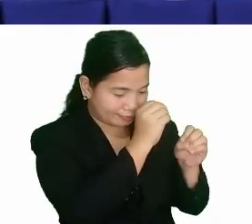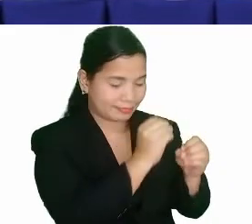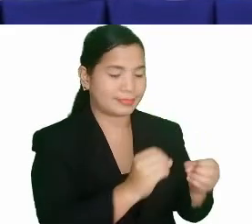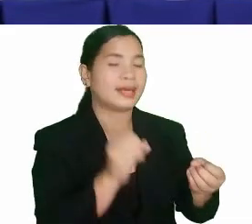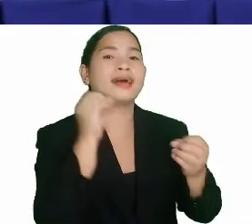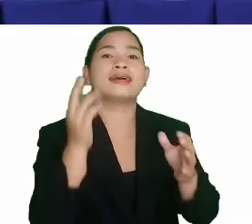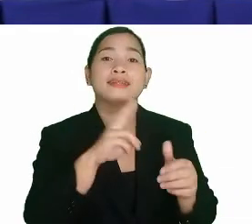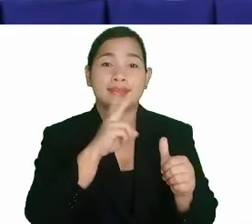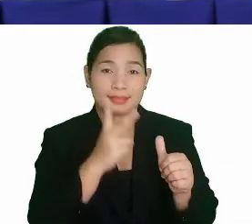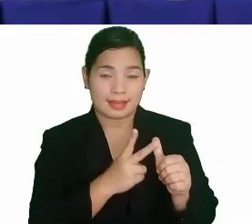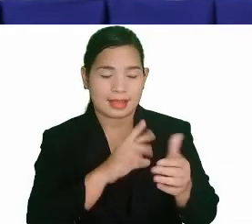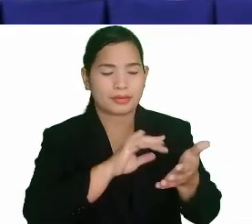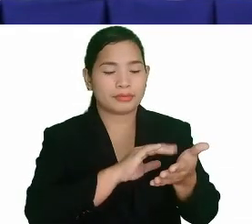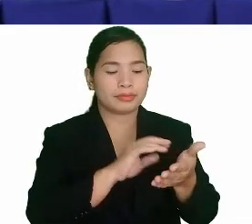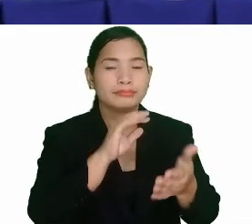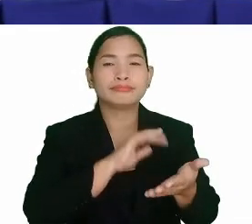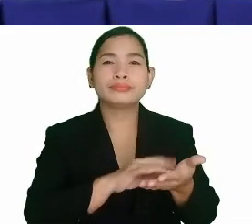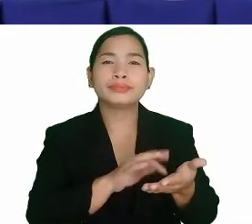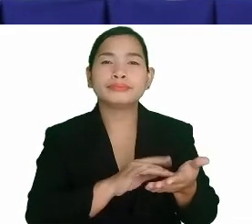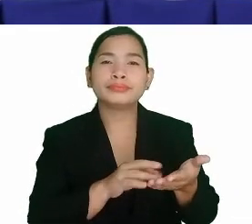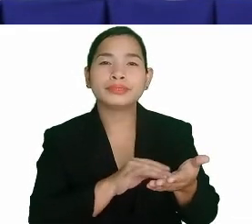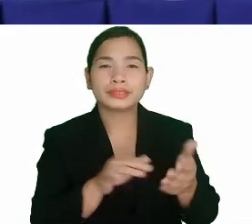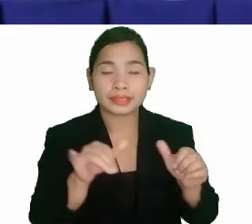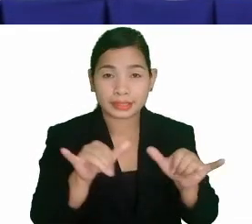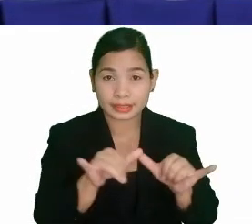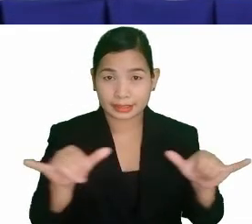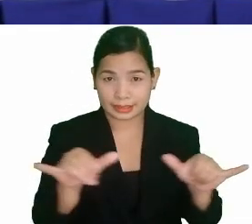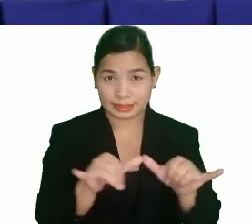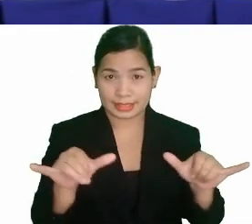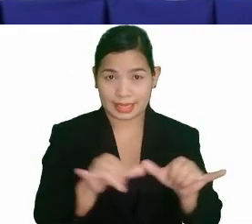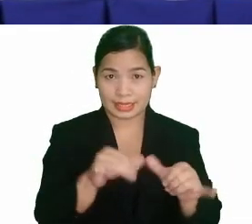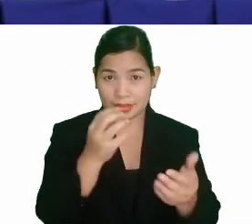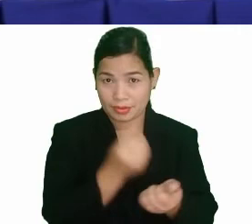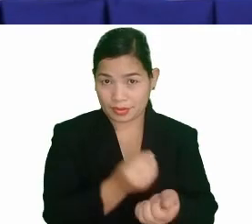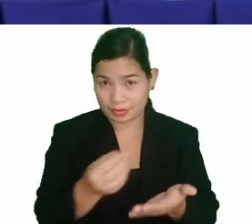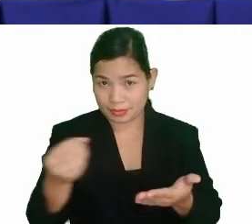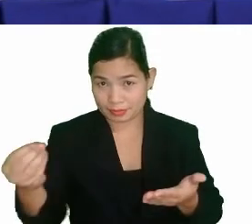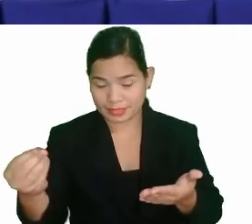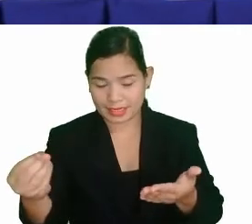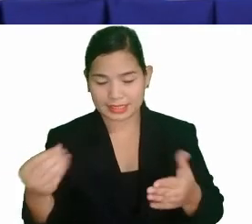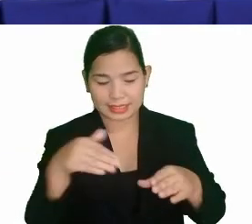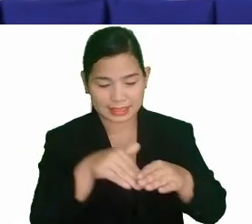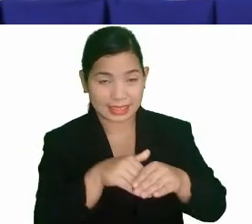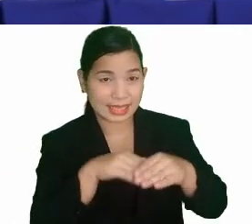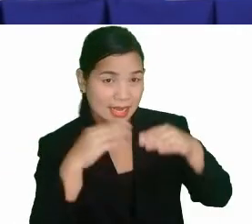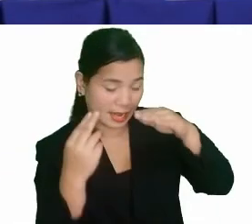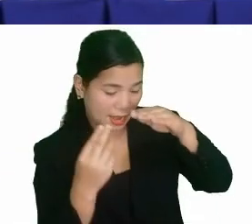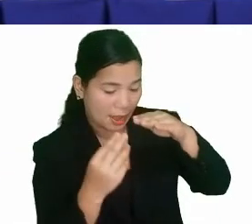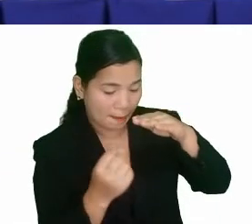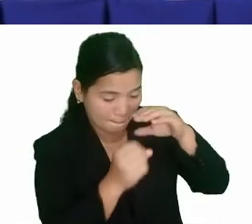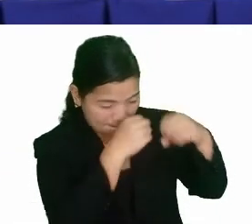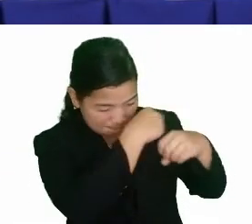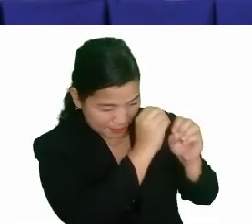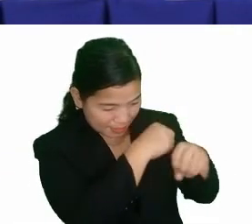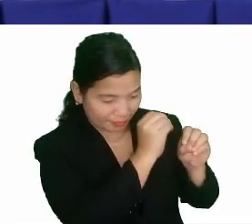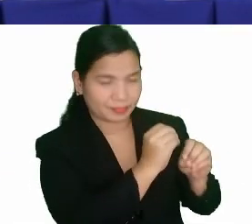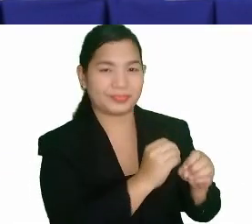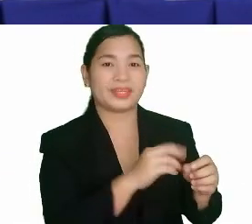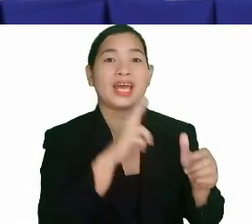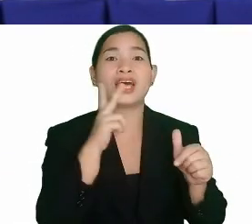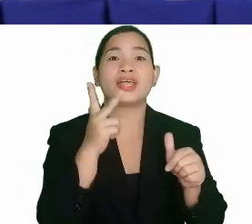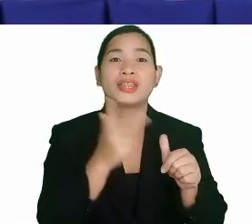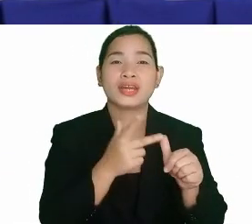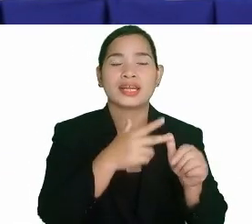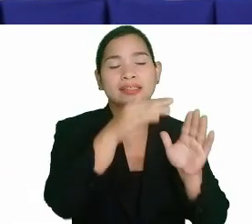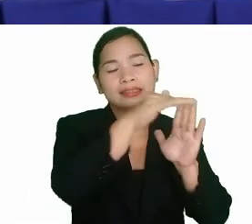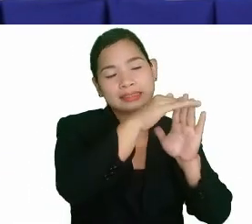the magnification of the objects observed under the microscope, and listed down the steps of using the microscope